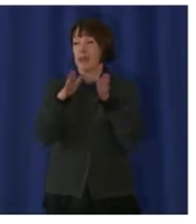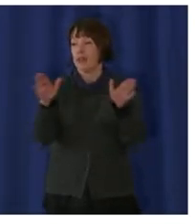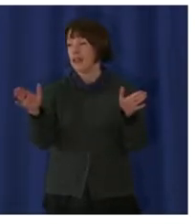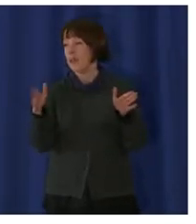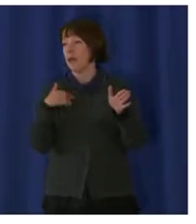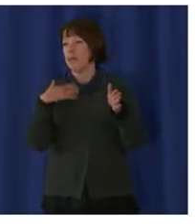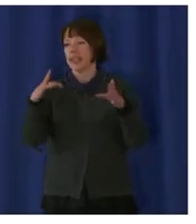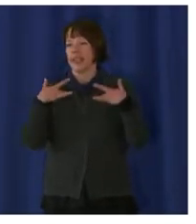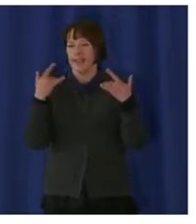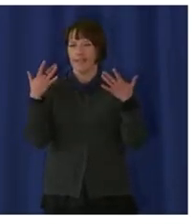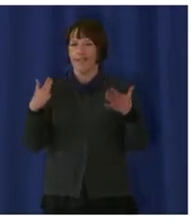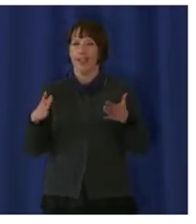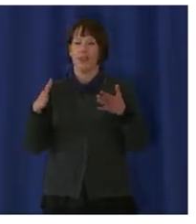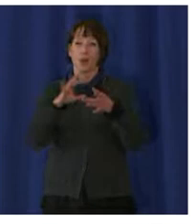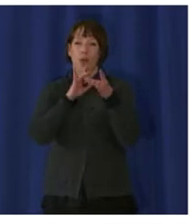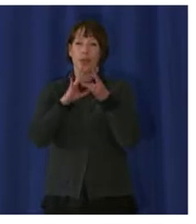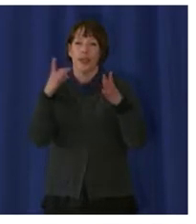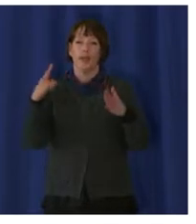DC Public Schools.